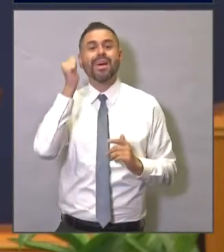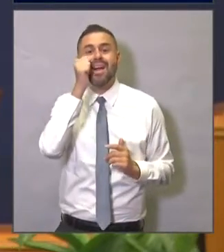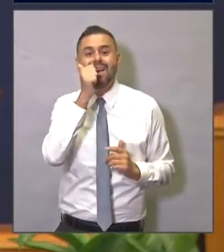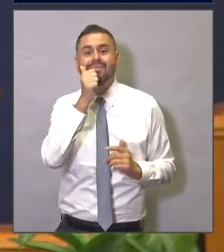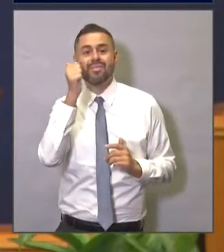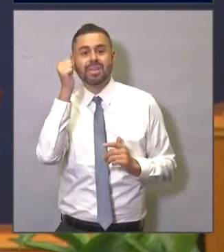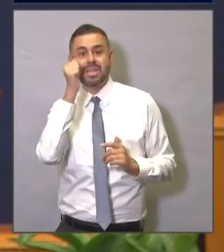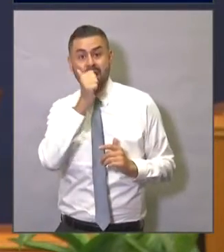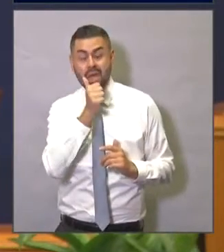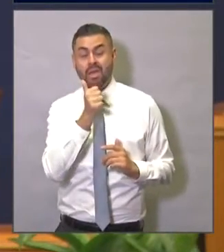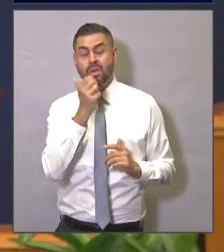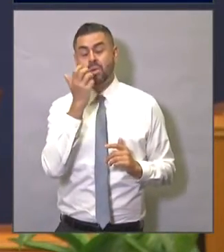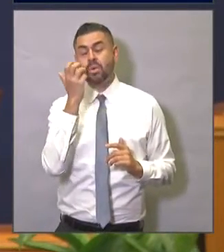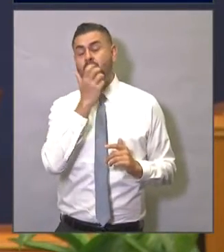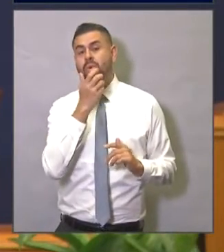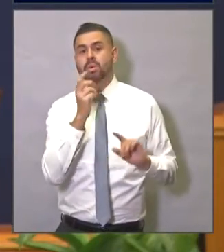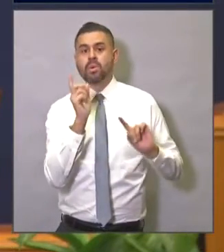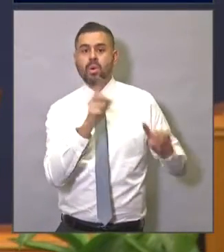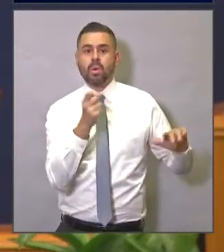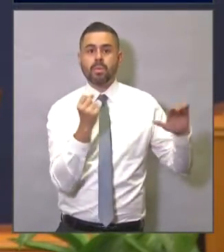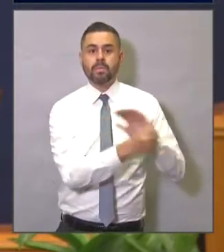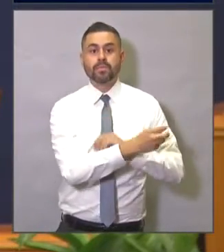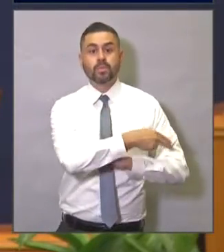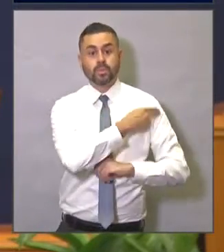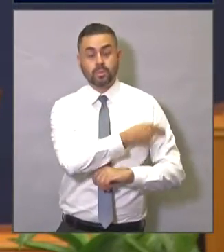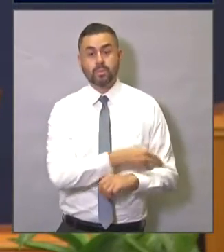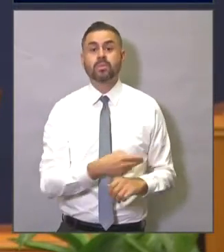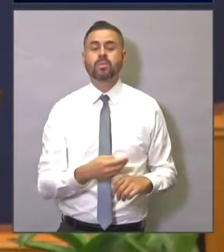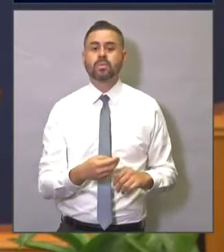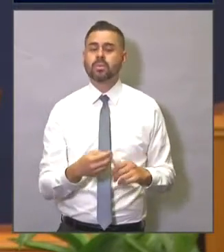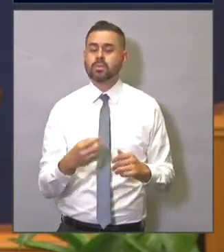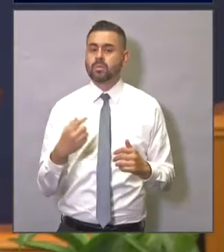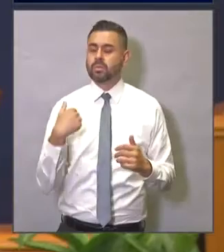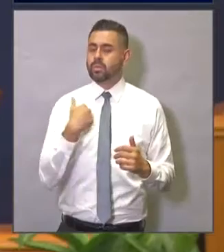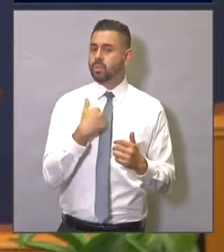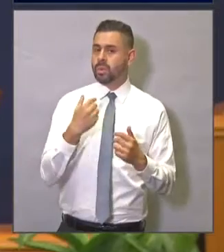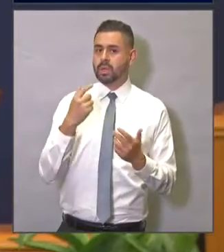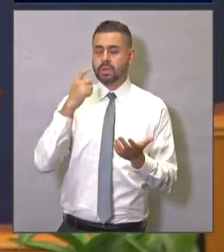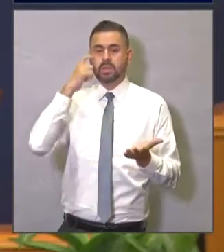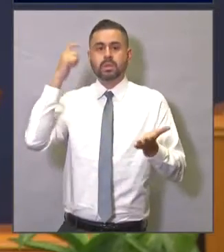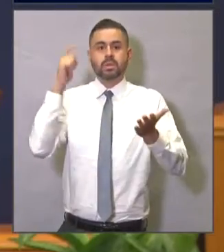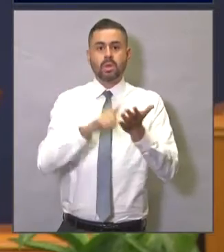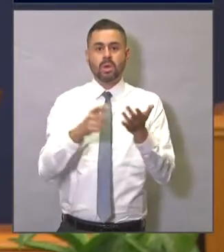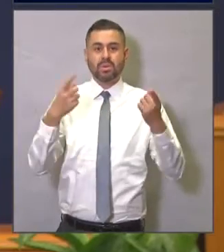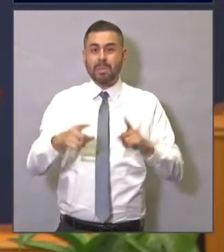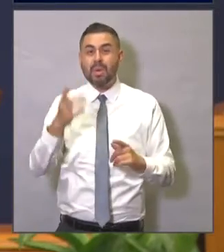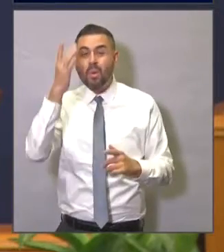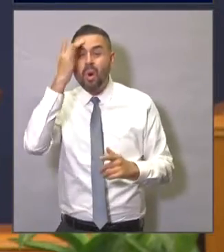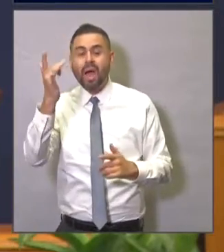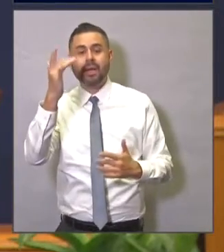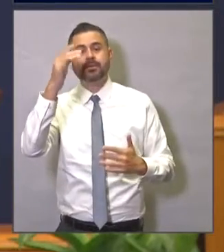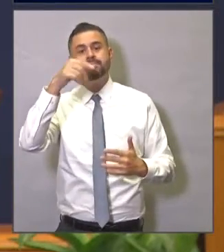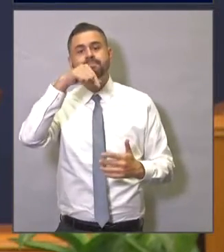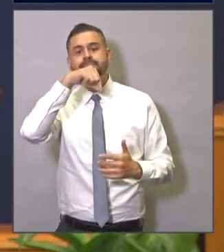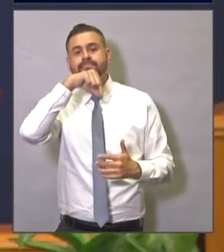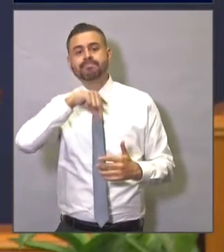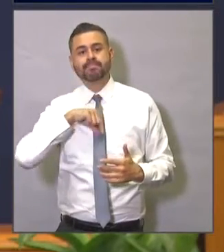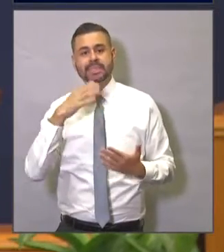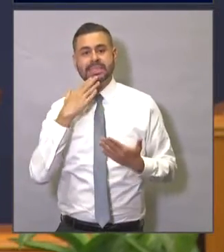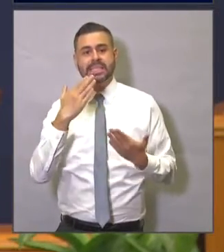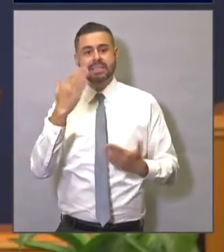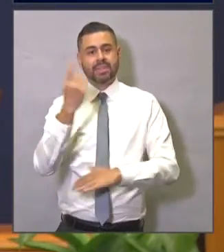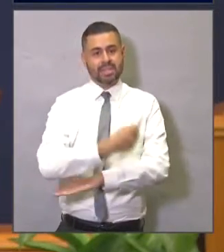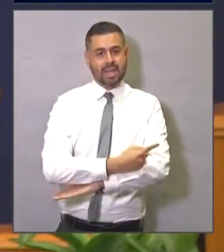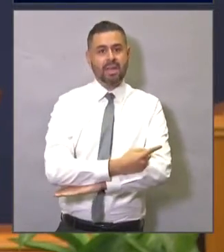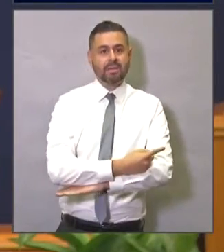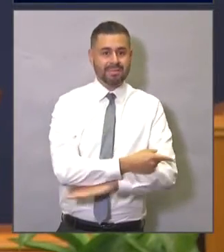day. Given that we're just now seeing the hospitalizations that resulted from the recent Thanksgiving holiday, we anticipate that the